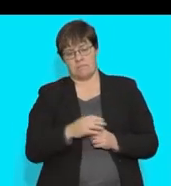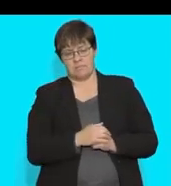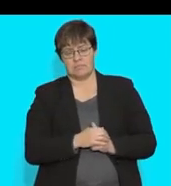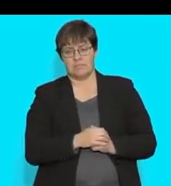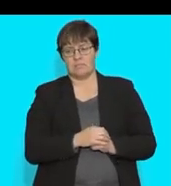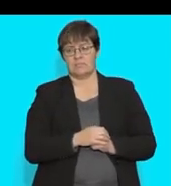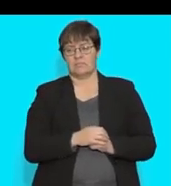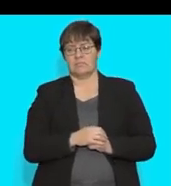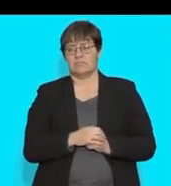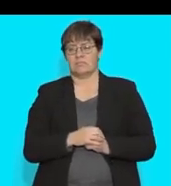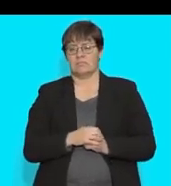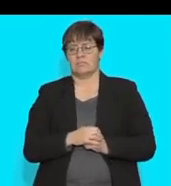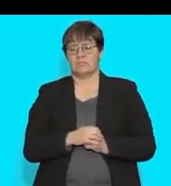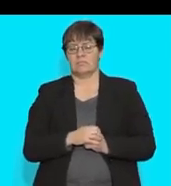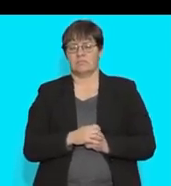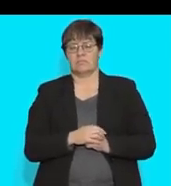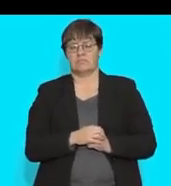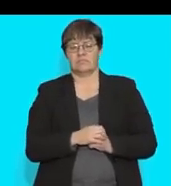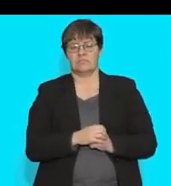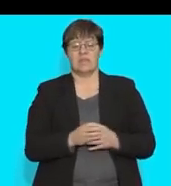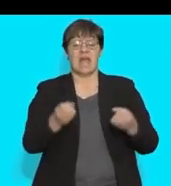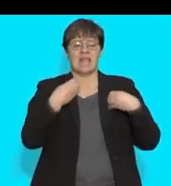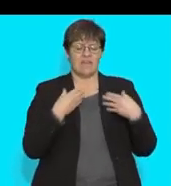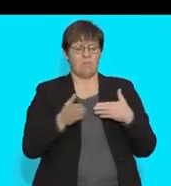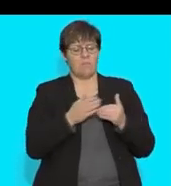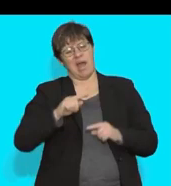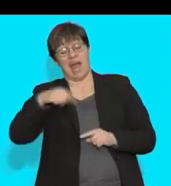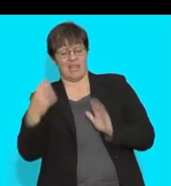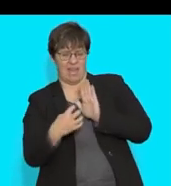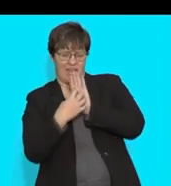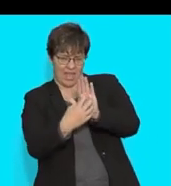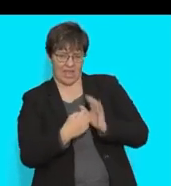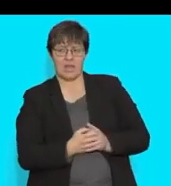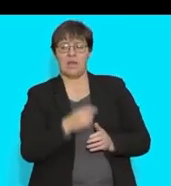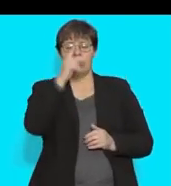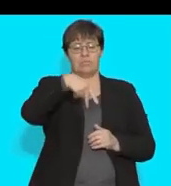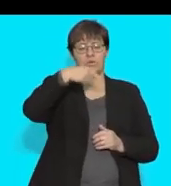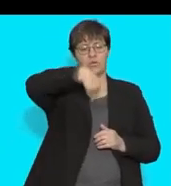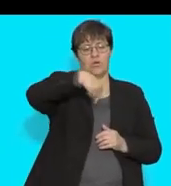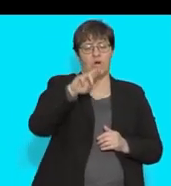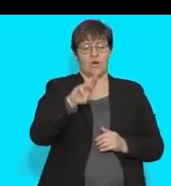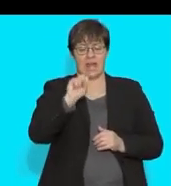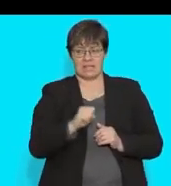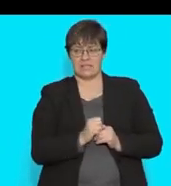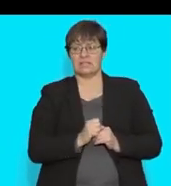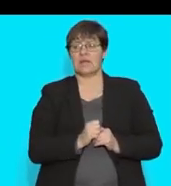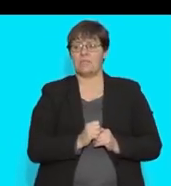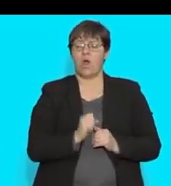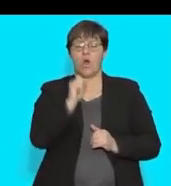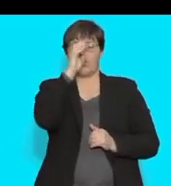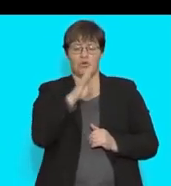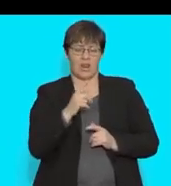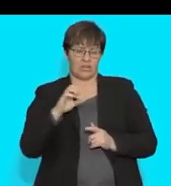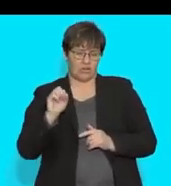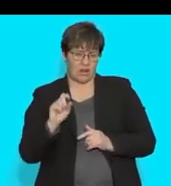palm. And now they give us another shape, which is PQRS, which is a